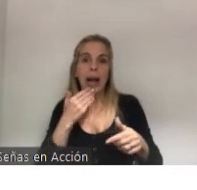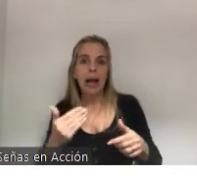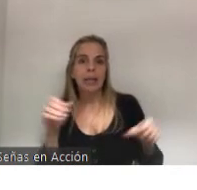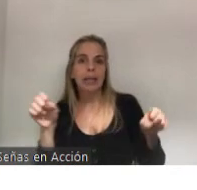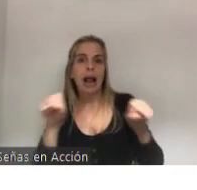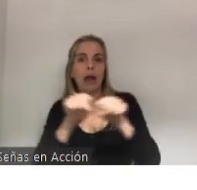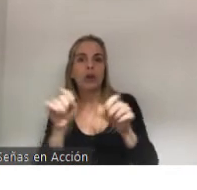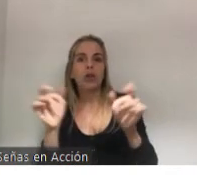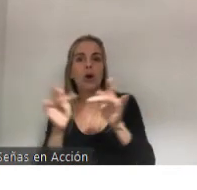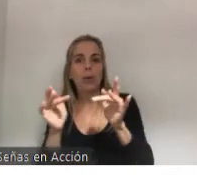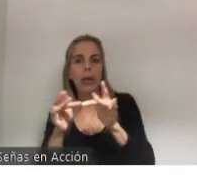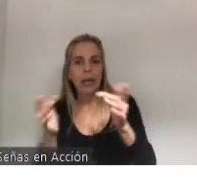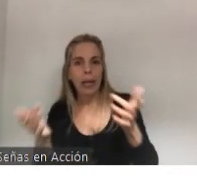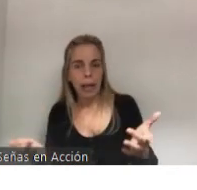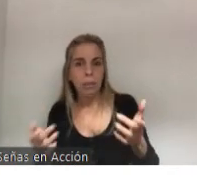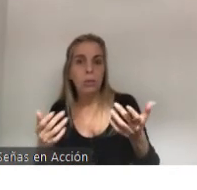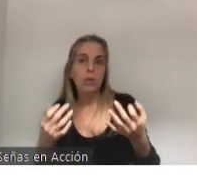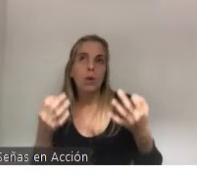them